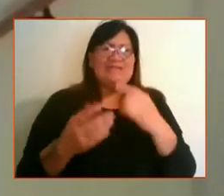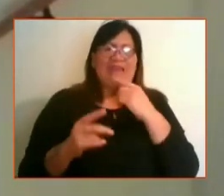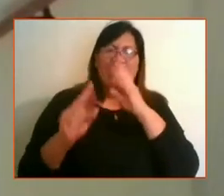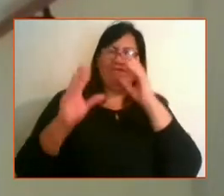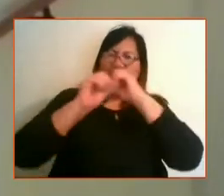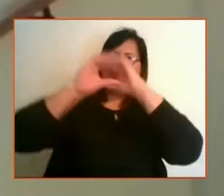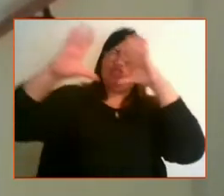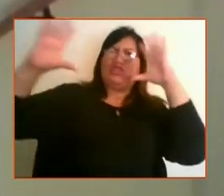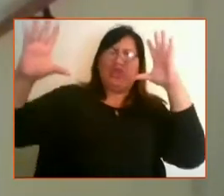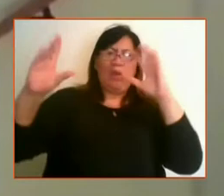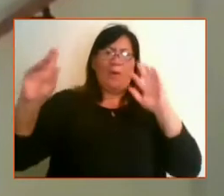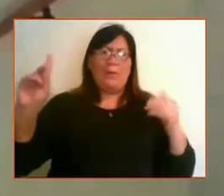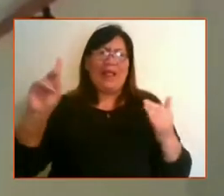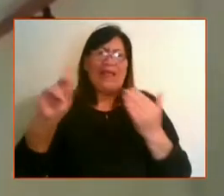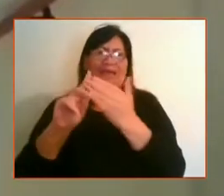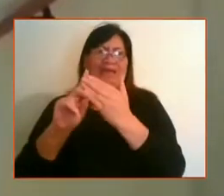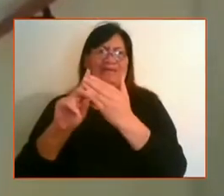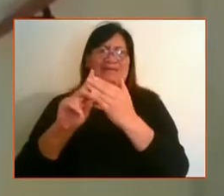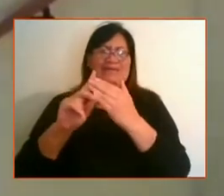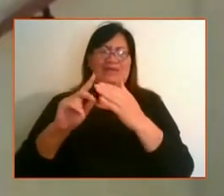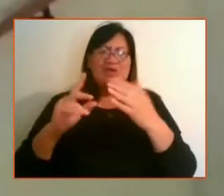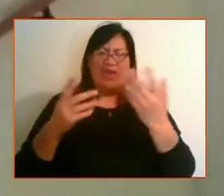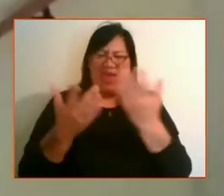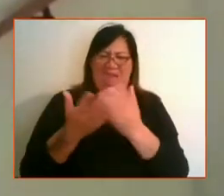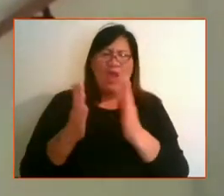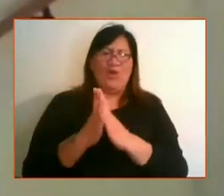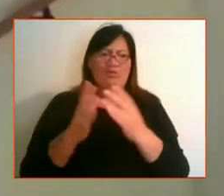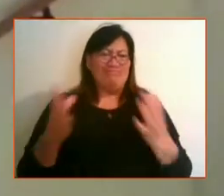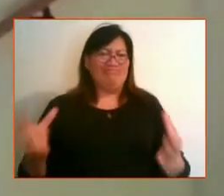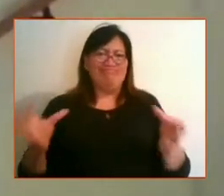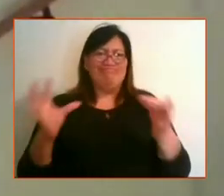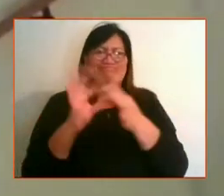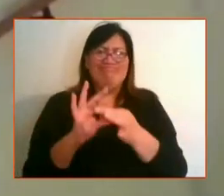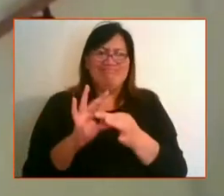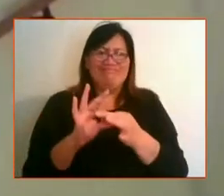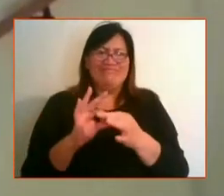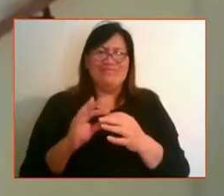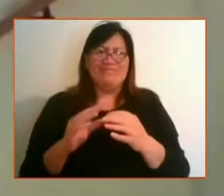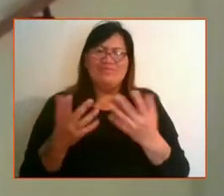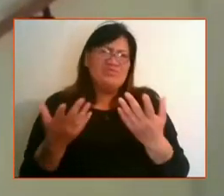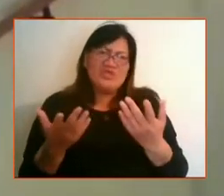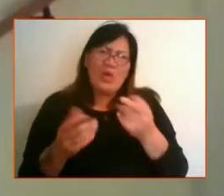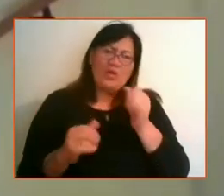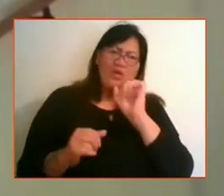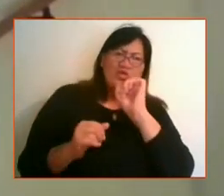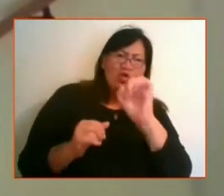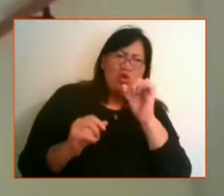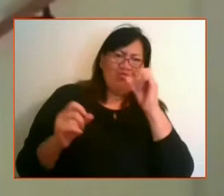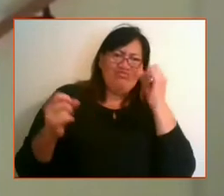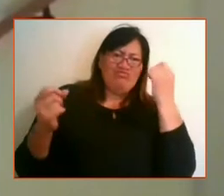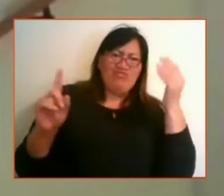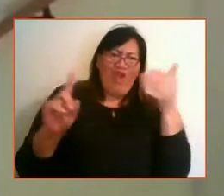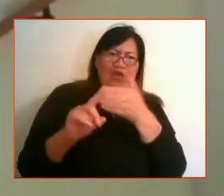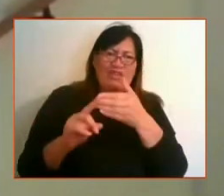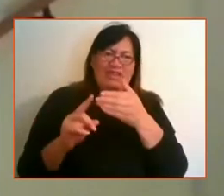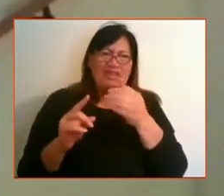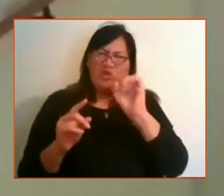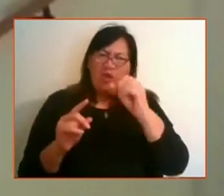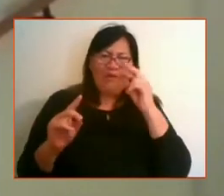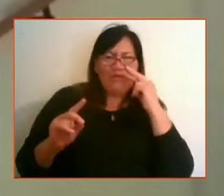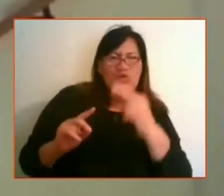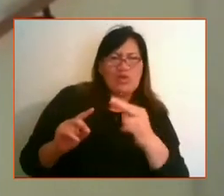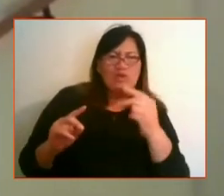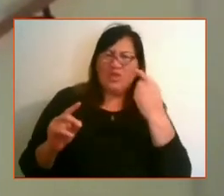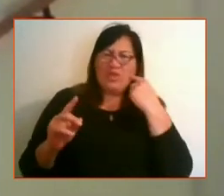a plan for rejuvenation, for engagement. What's the priority in your view for that